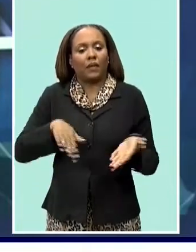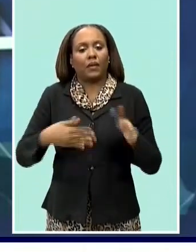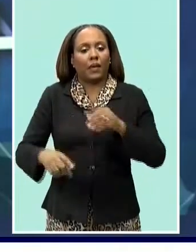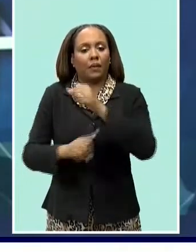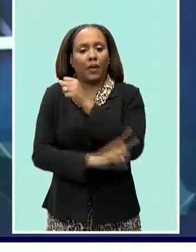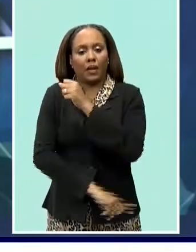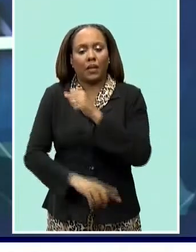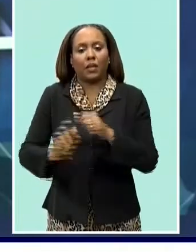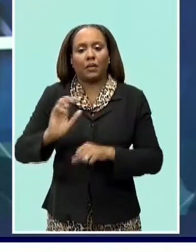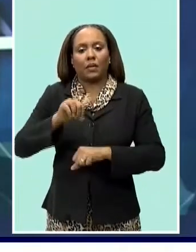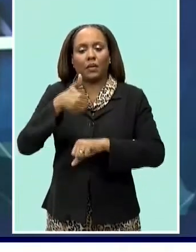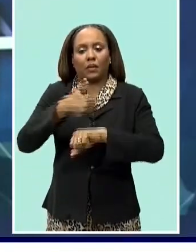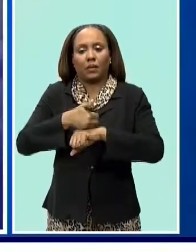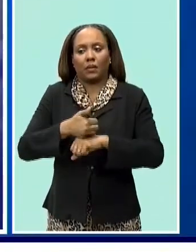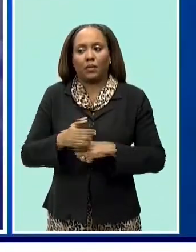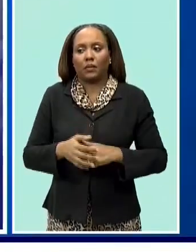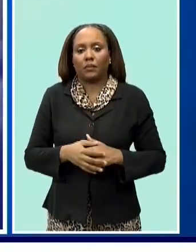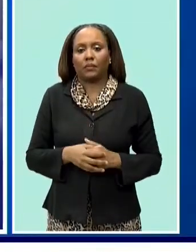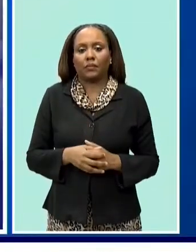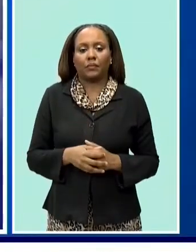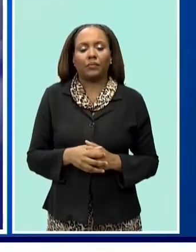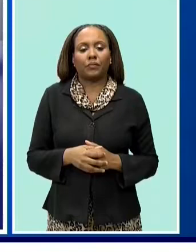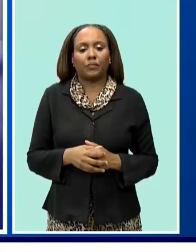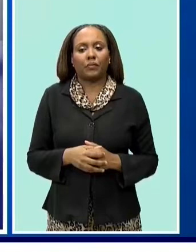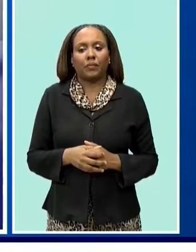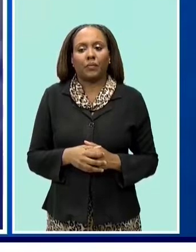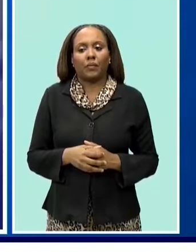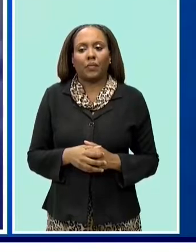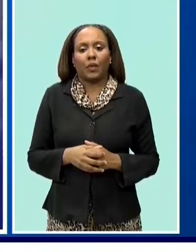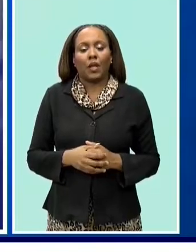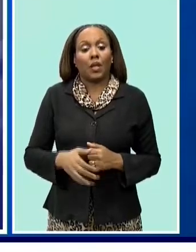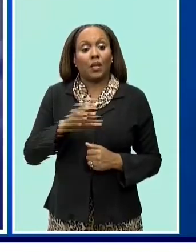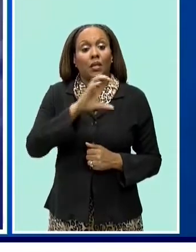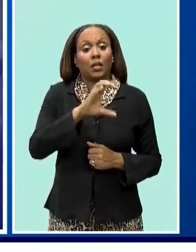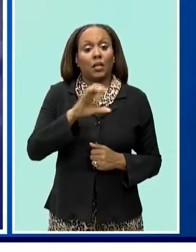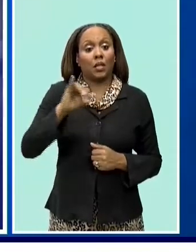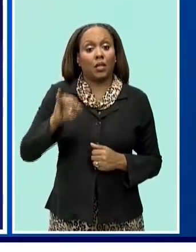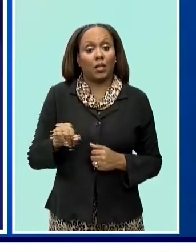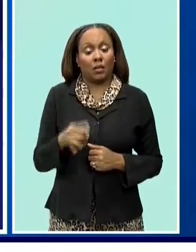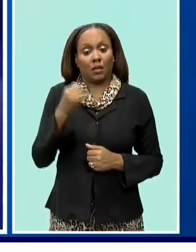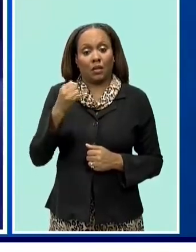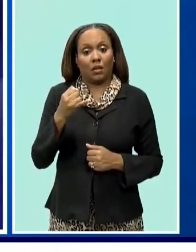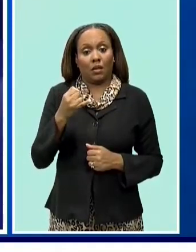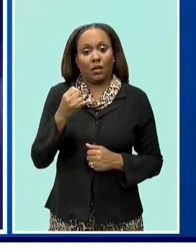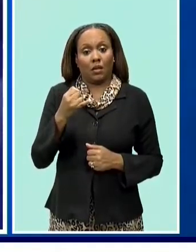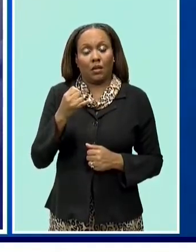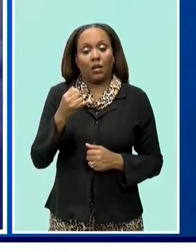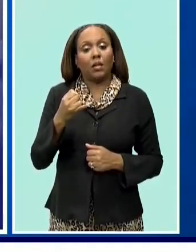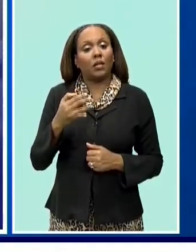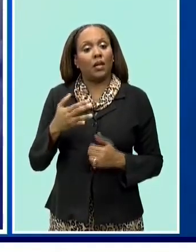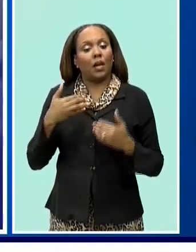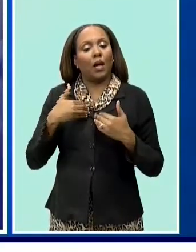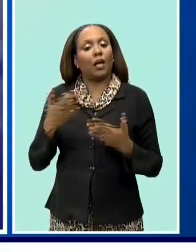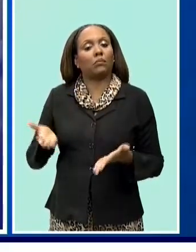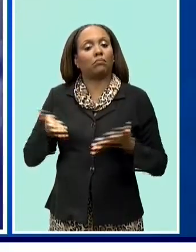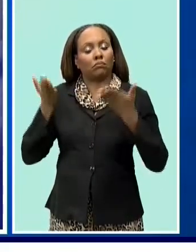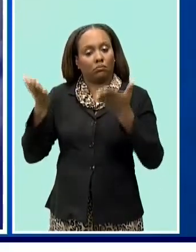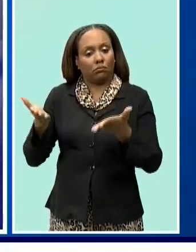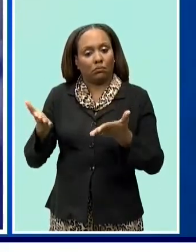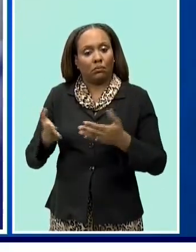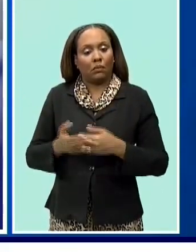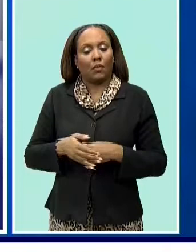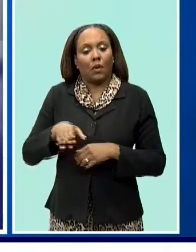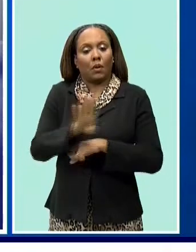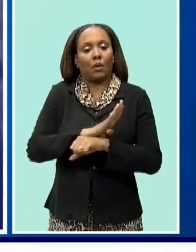law. Arising out of the decision of the CCJ in the Barbadian case of Nervé and Severing, the Parliament